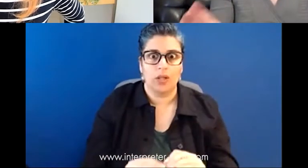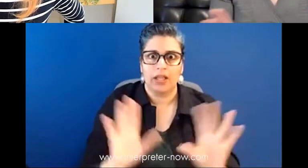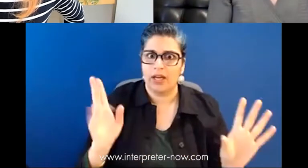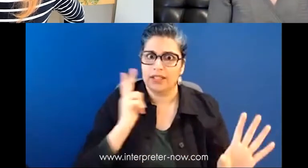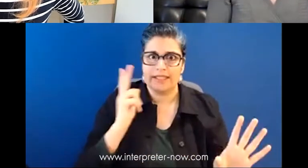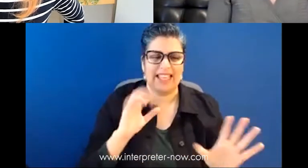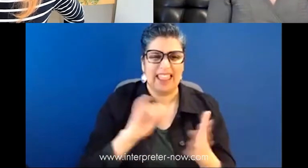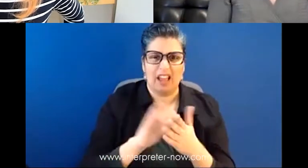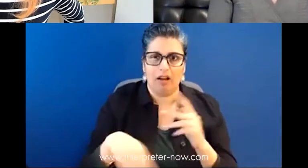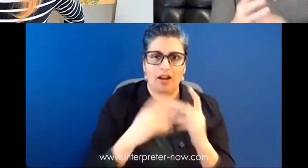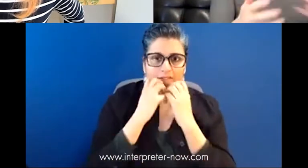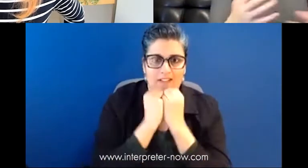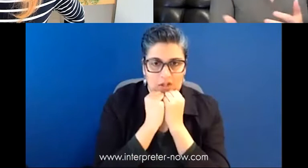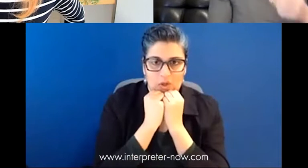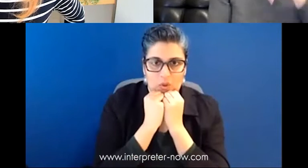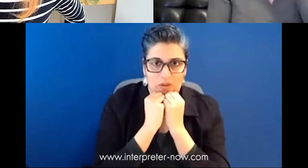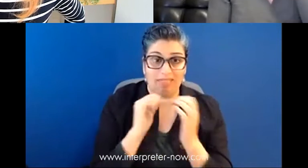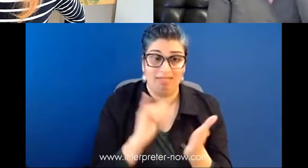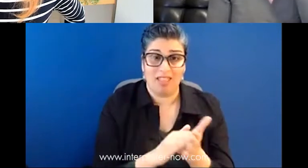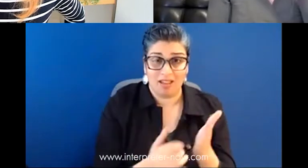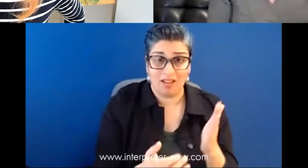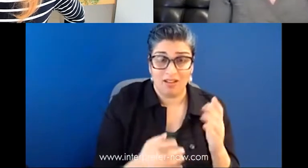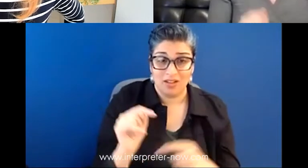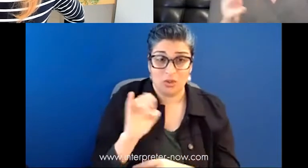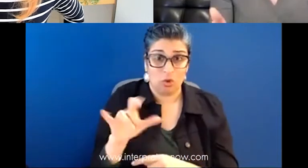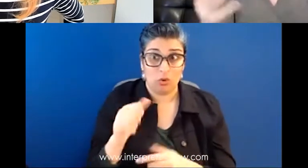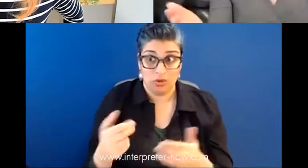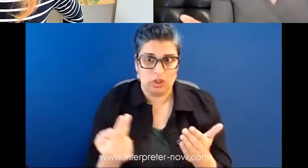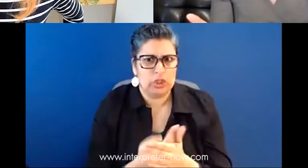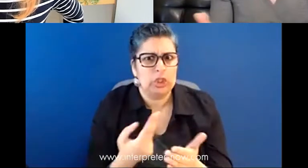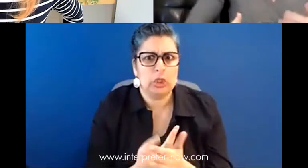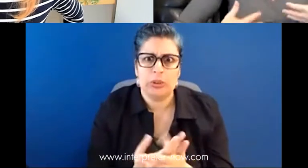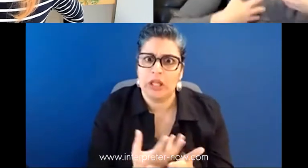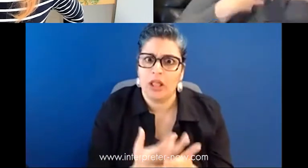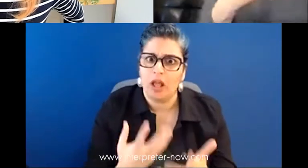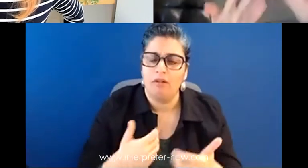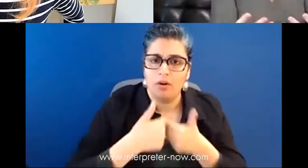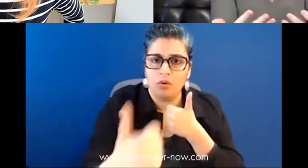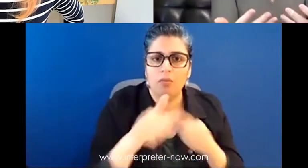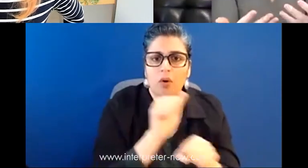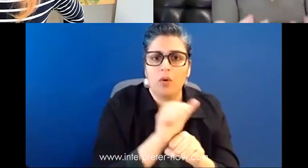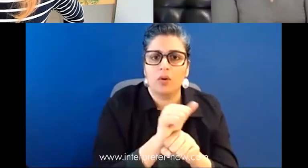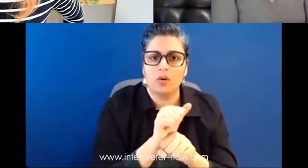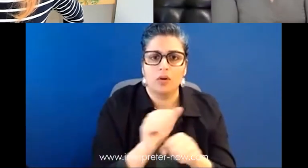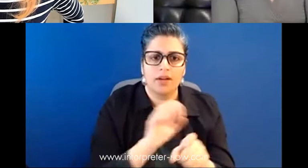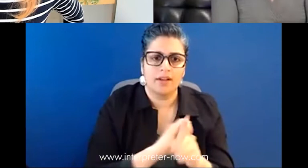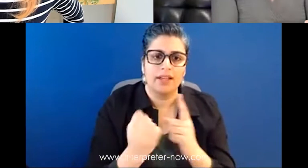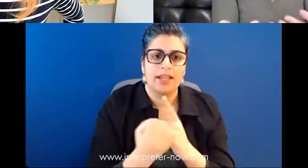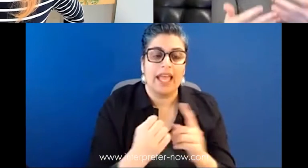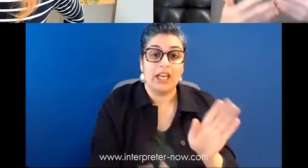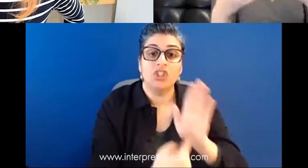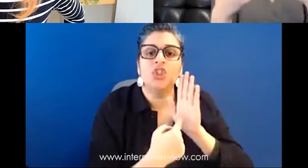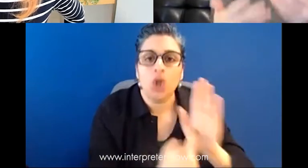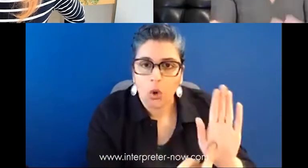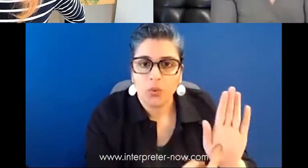that kind of a tool being used in a remote work environment. And one of the things it does is it surfaces your differences